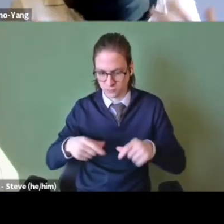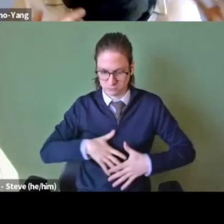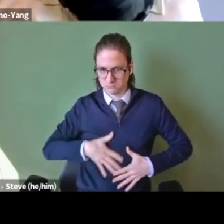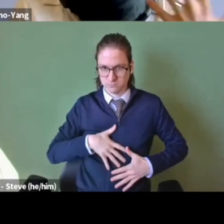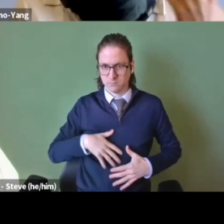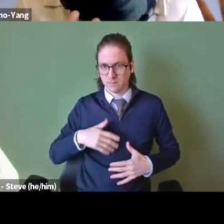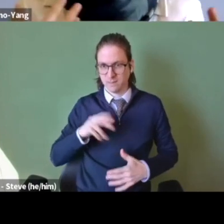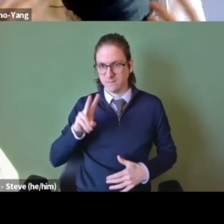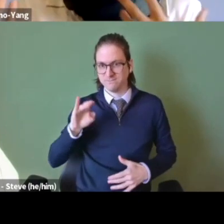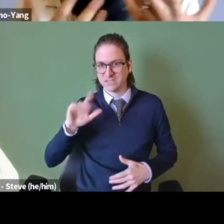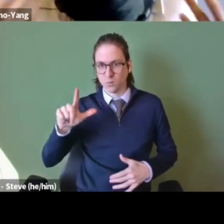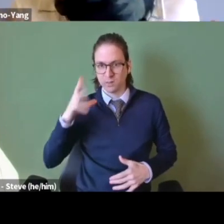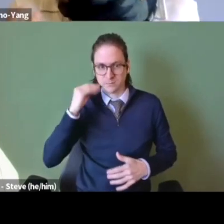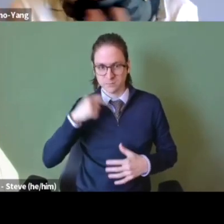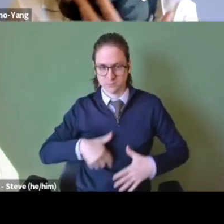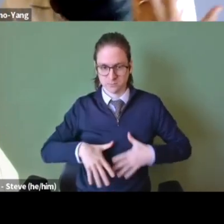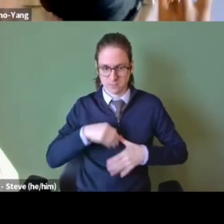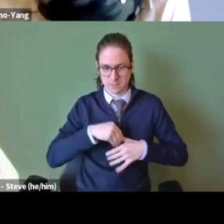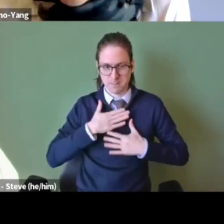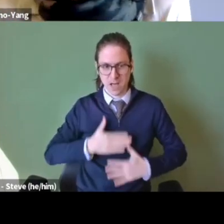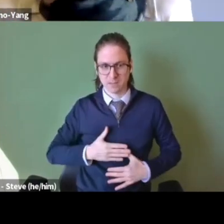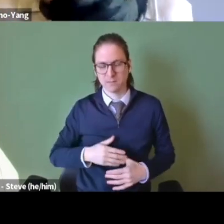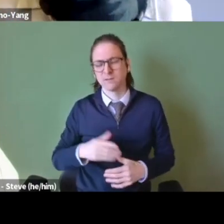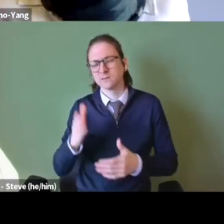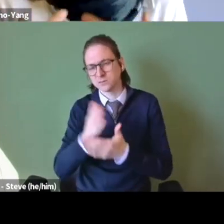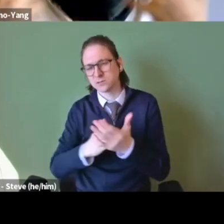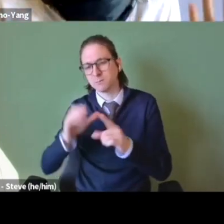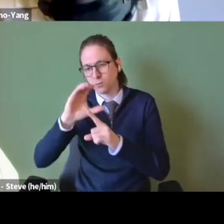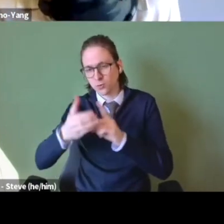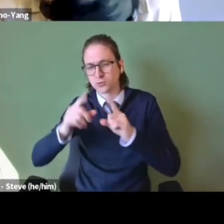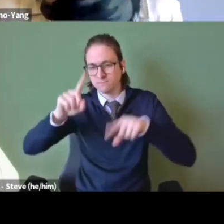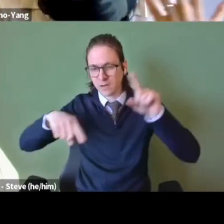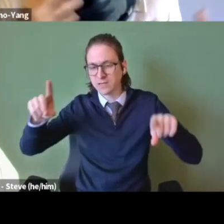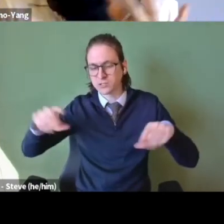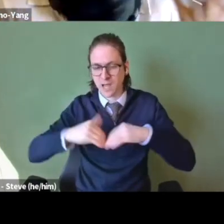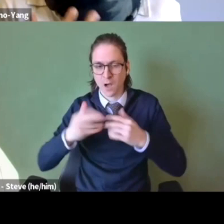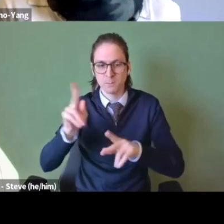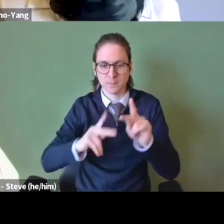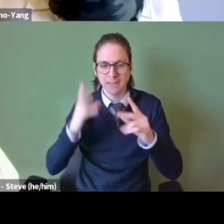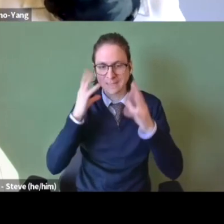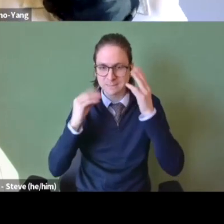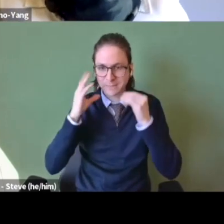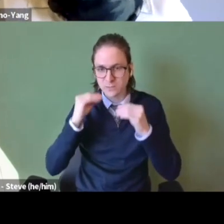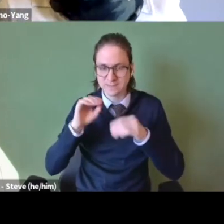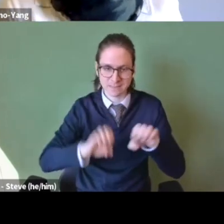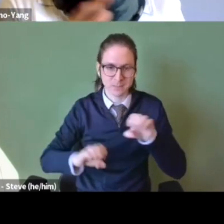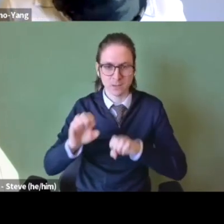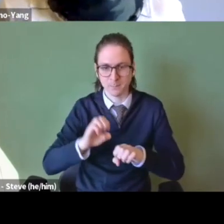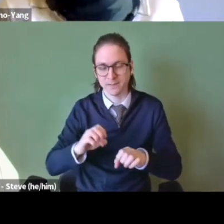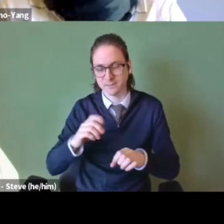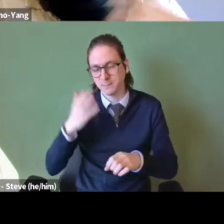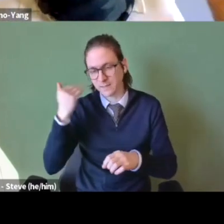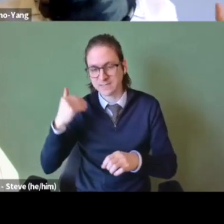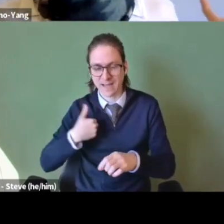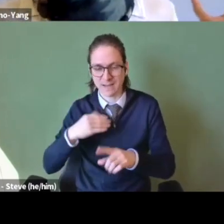that there's cultural variation in how these activities are experienced as emotion and all kinds of other